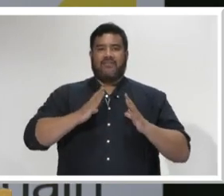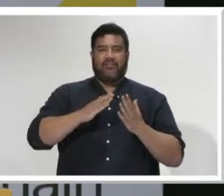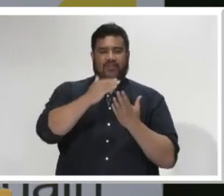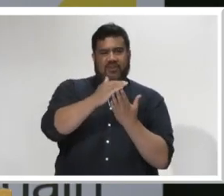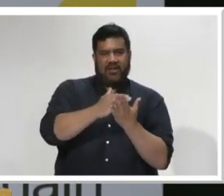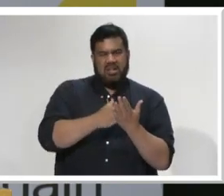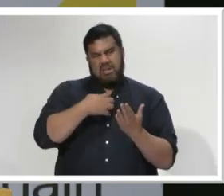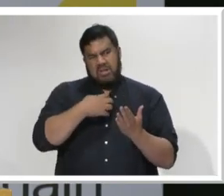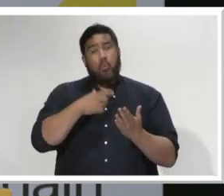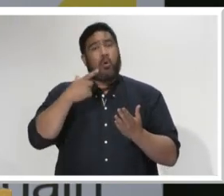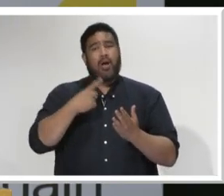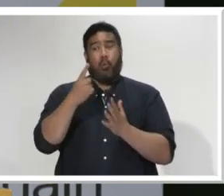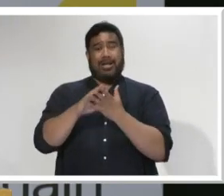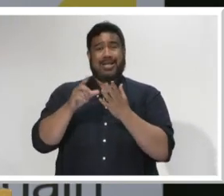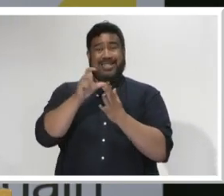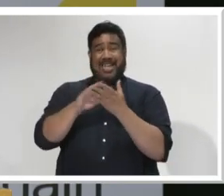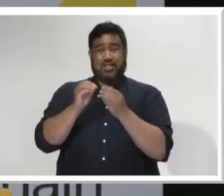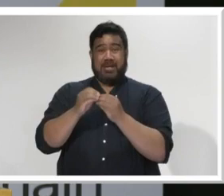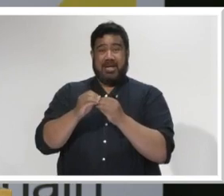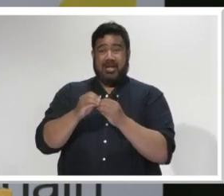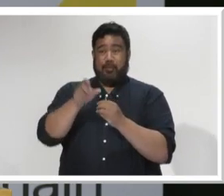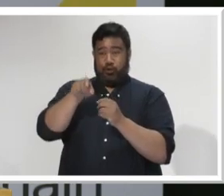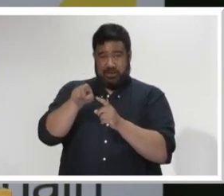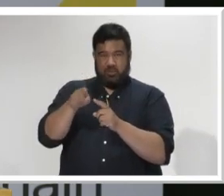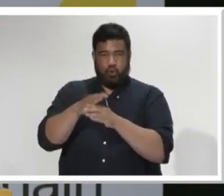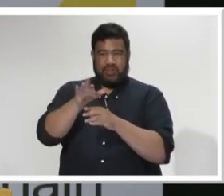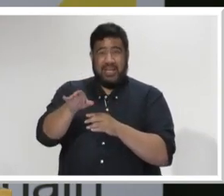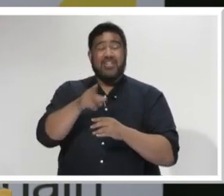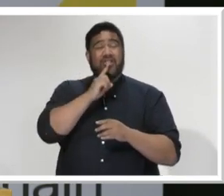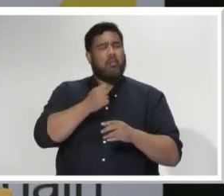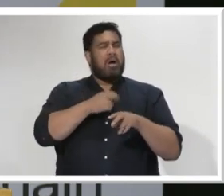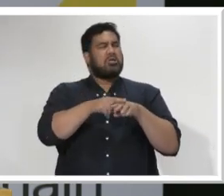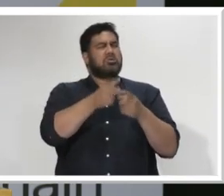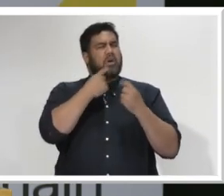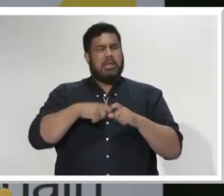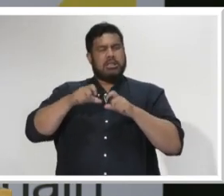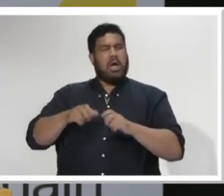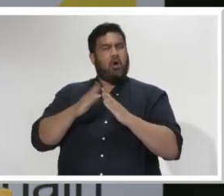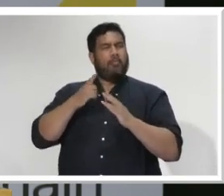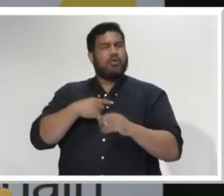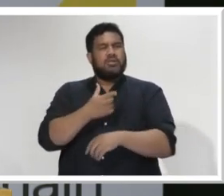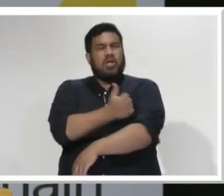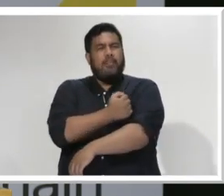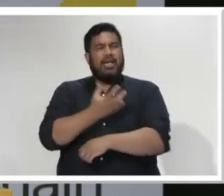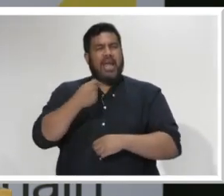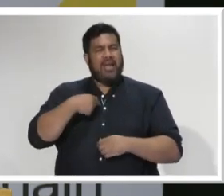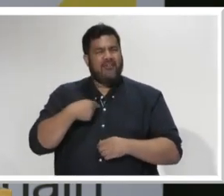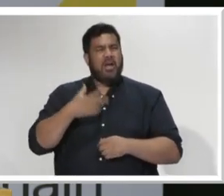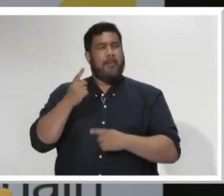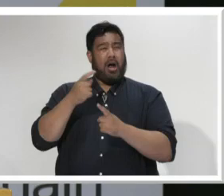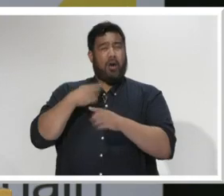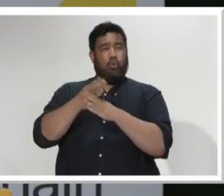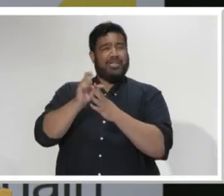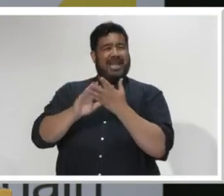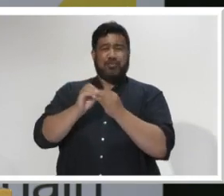heard from a DHB employee who has been advised by her doctor to stay home. She has type 2 diabetes. The DHB has deemed her work safe and